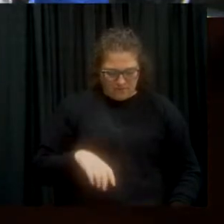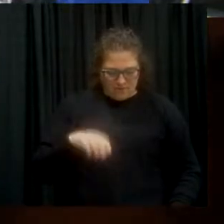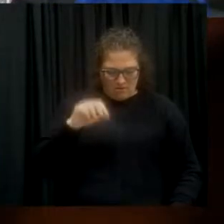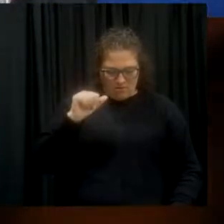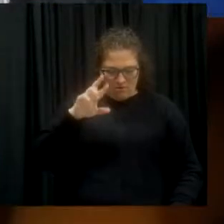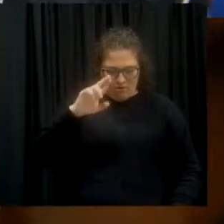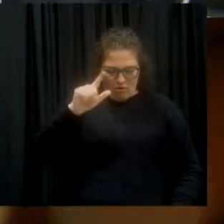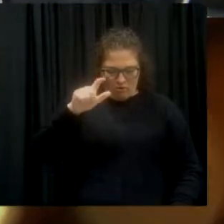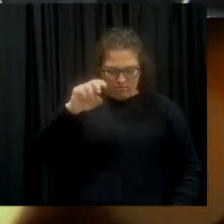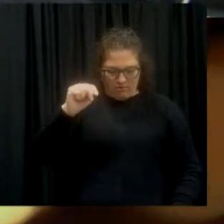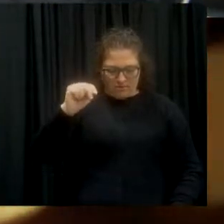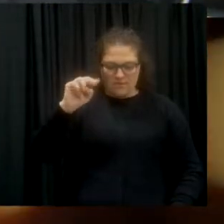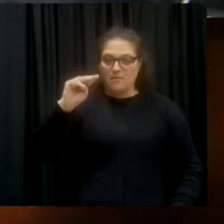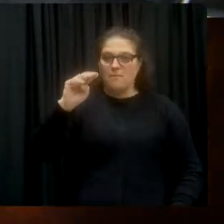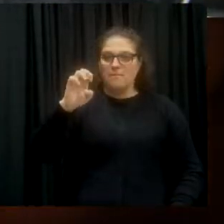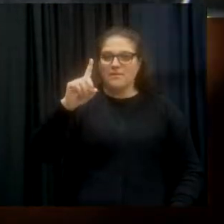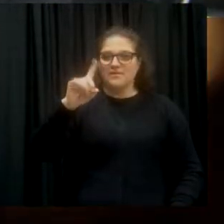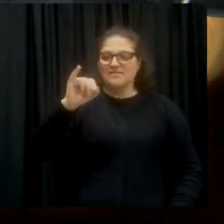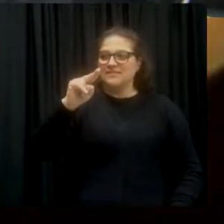Arlen Medina.